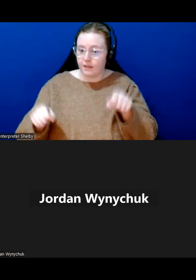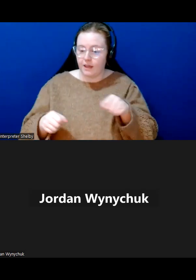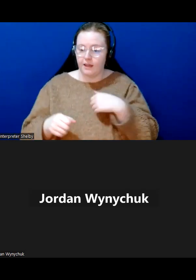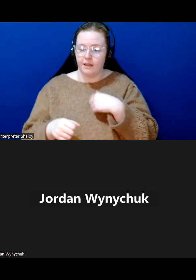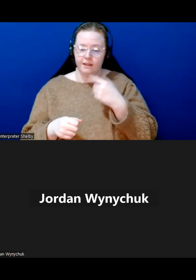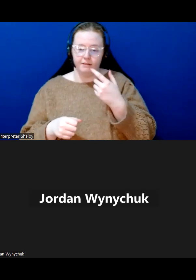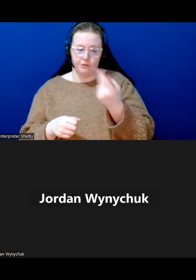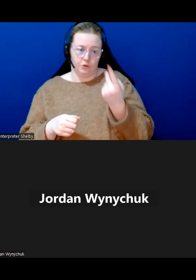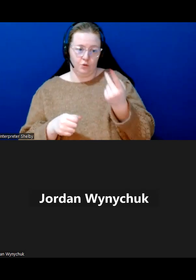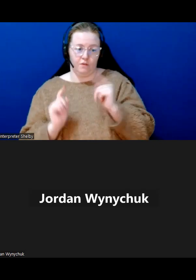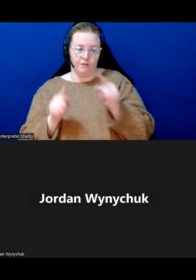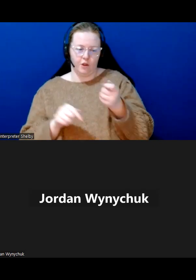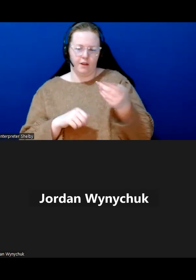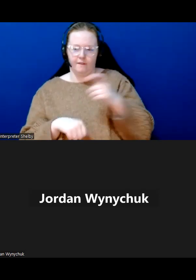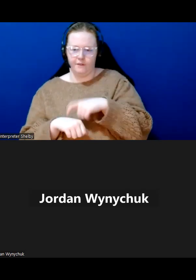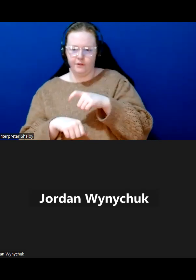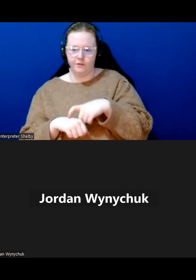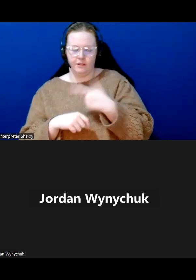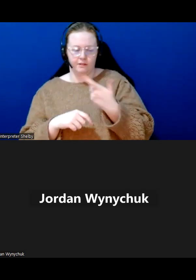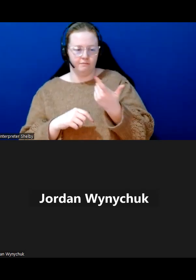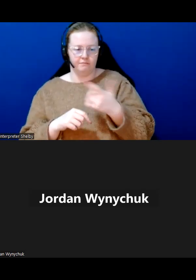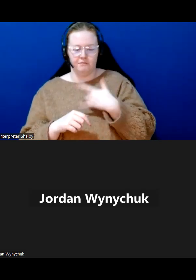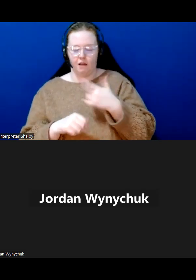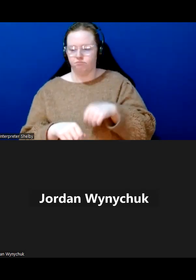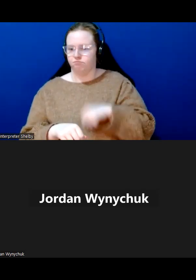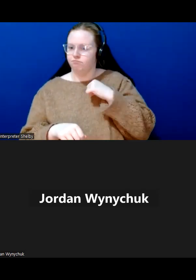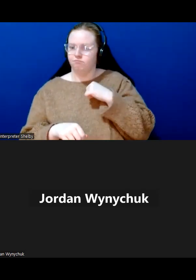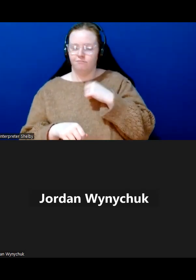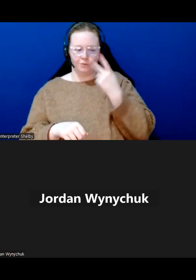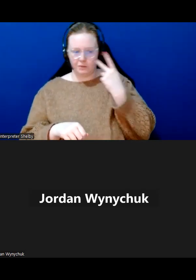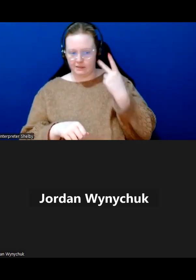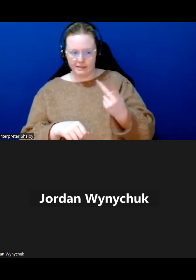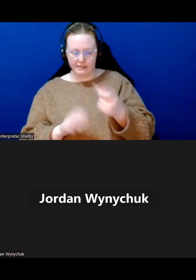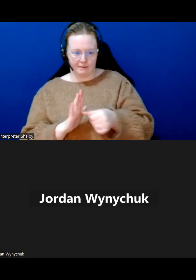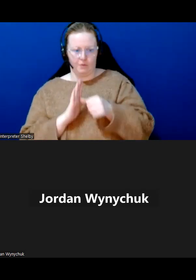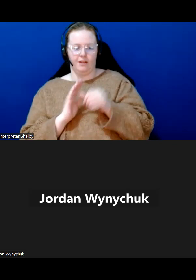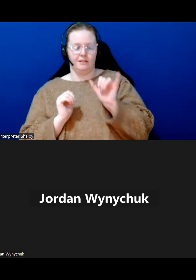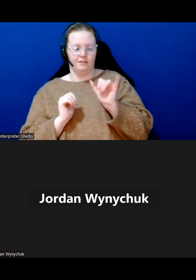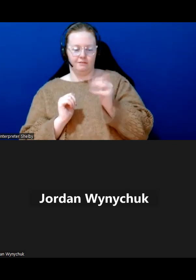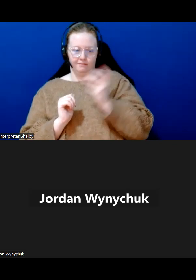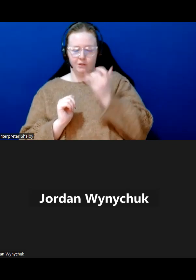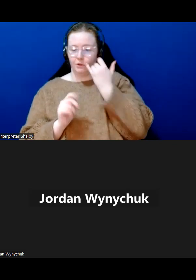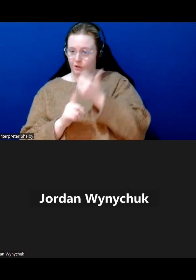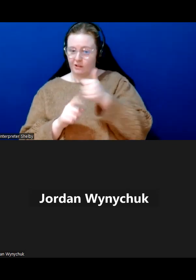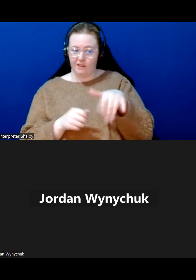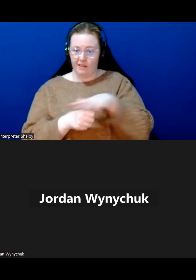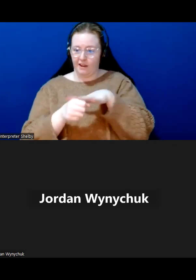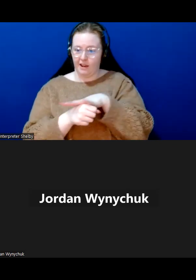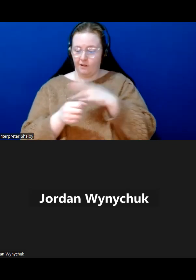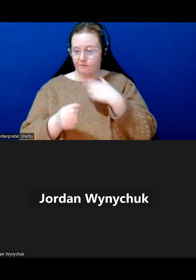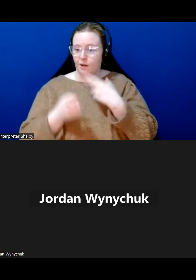down a couple of times and always incredibly impressed with what they have growing there. So if you're in the area, highly recommend you check them